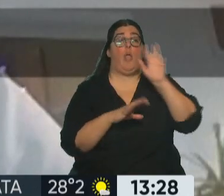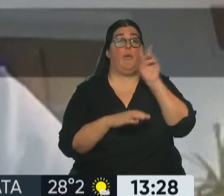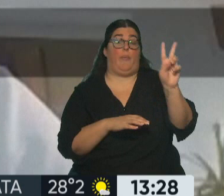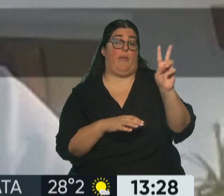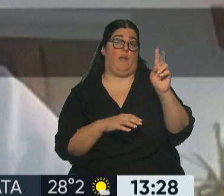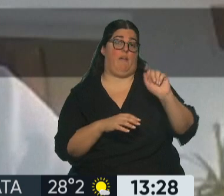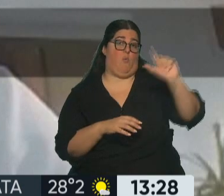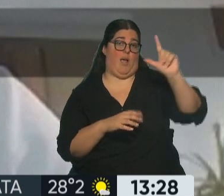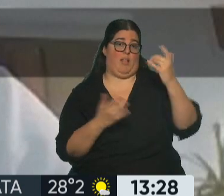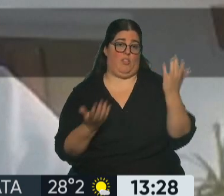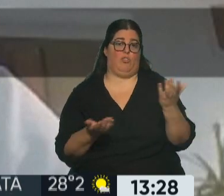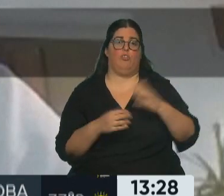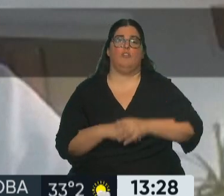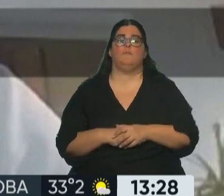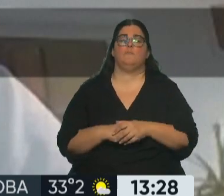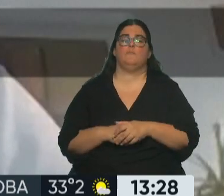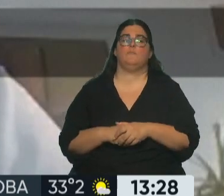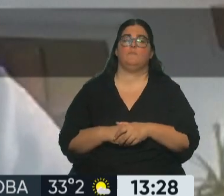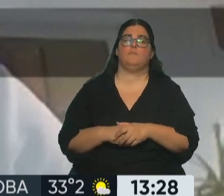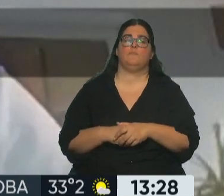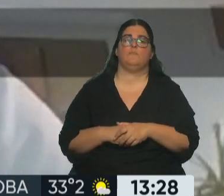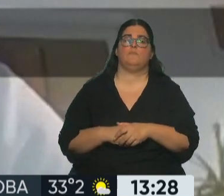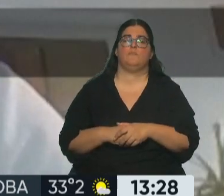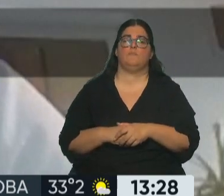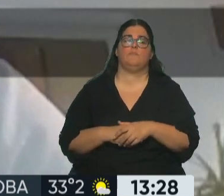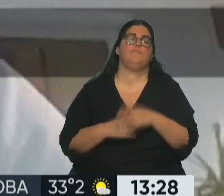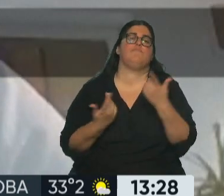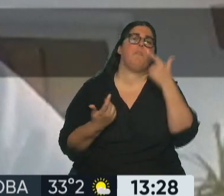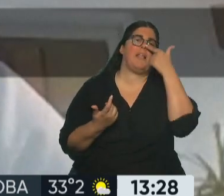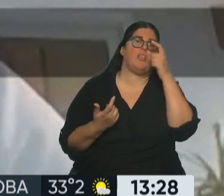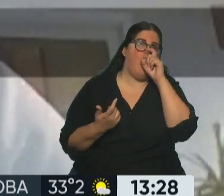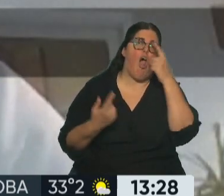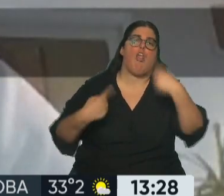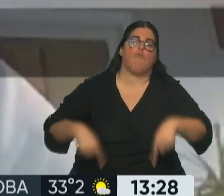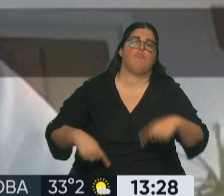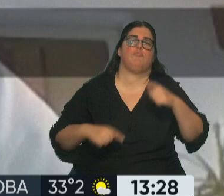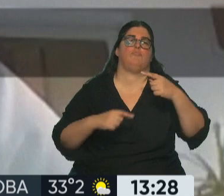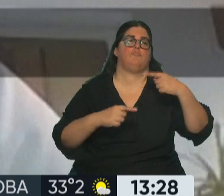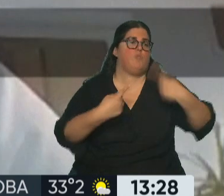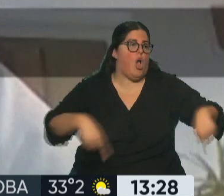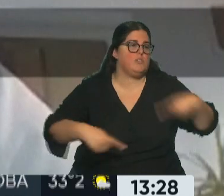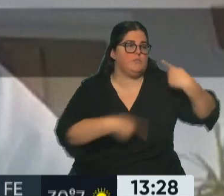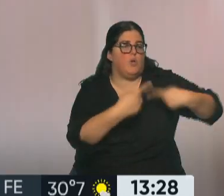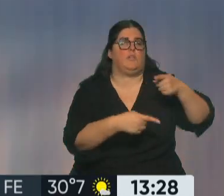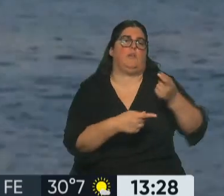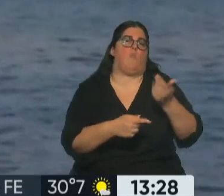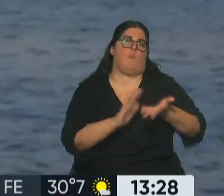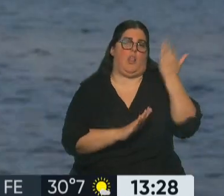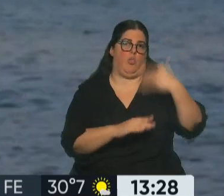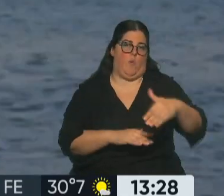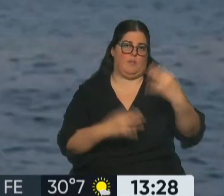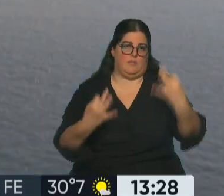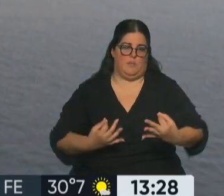of um the Transit Route that Again adds another 30 days to the to the Transit of of the petroleum products